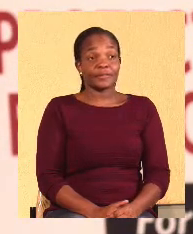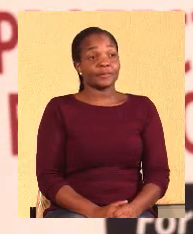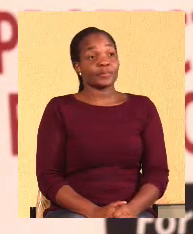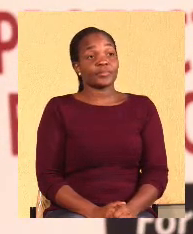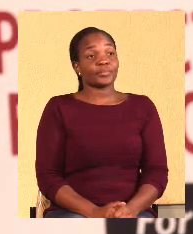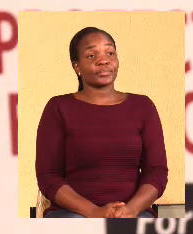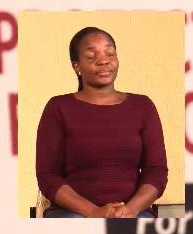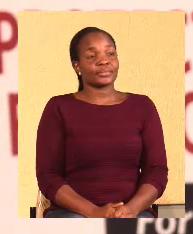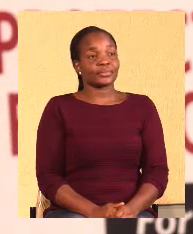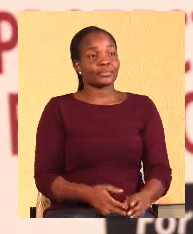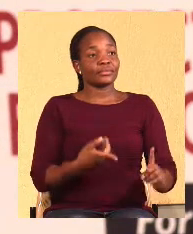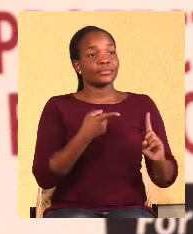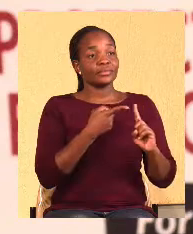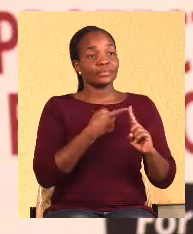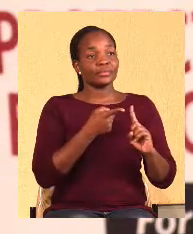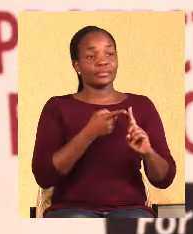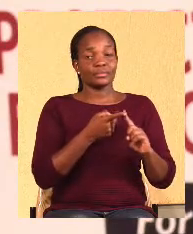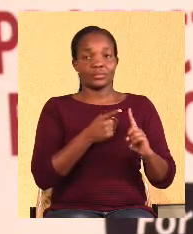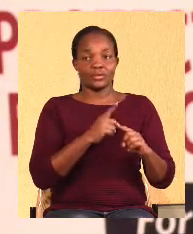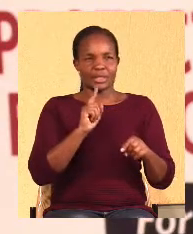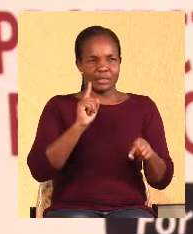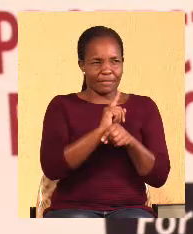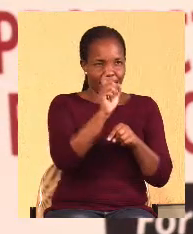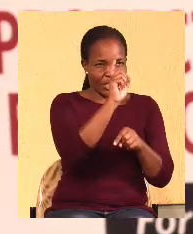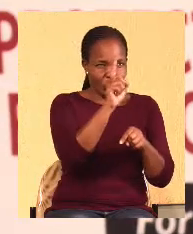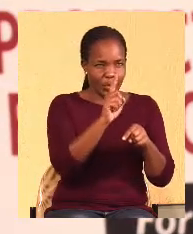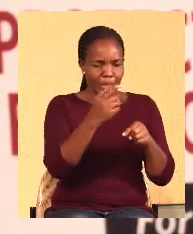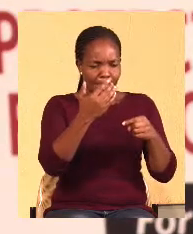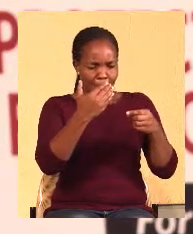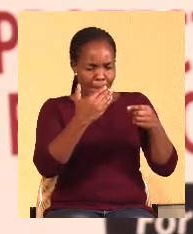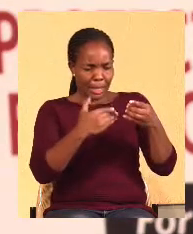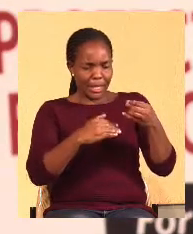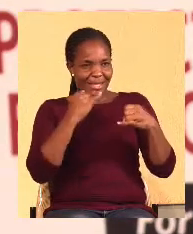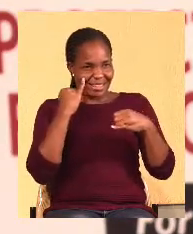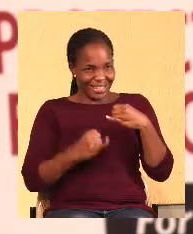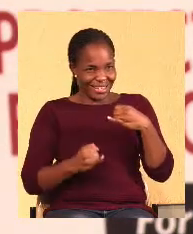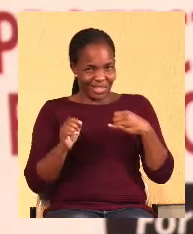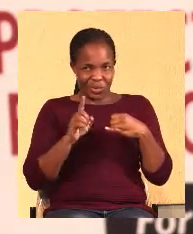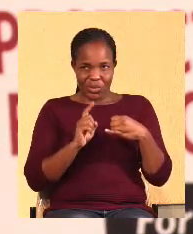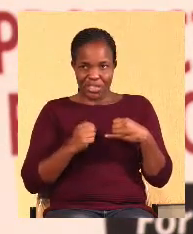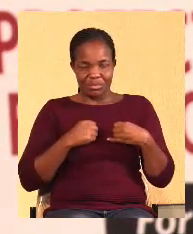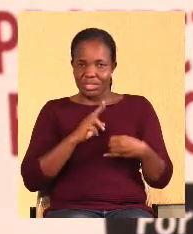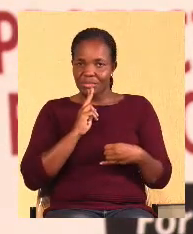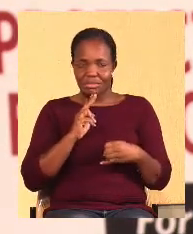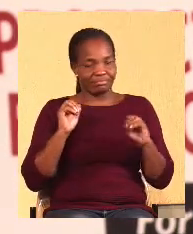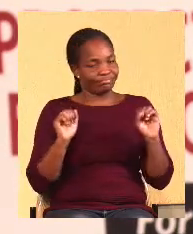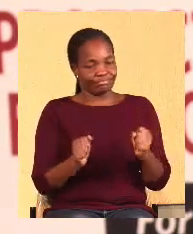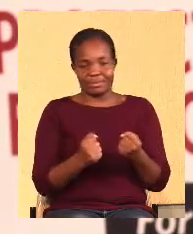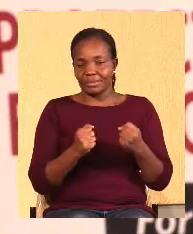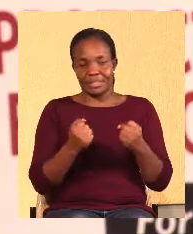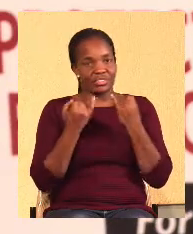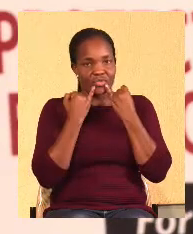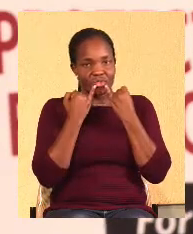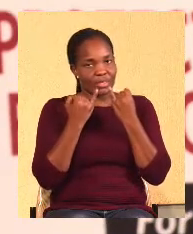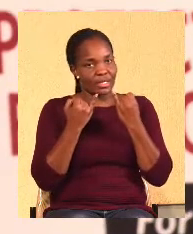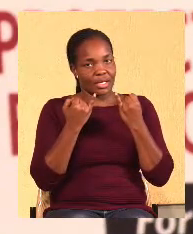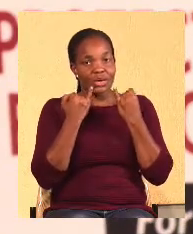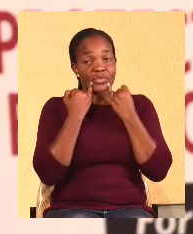Specifically, the first question and the last question, I will not be able to provide that data right now.